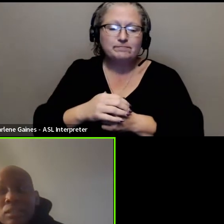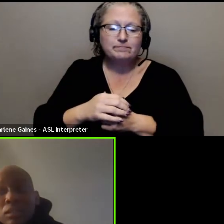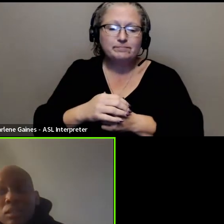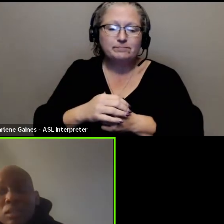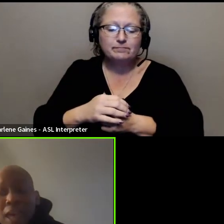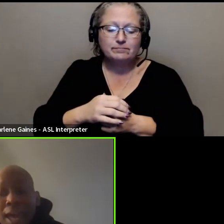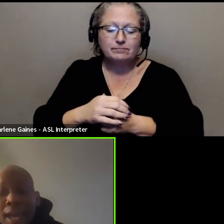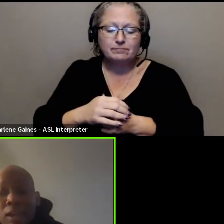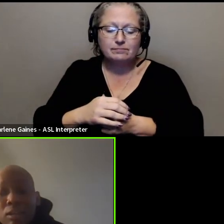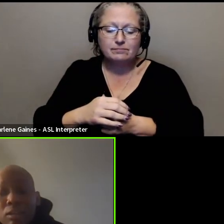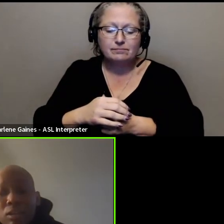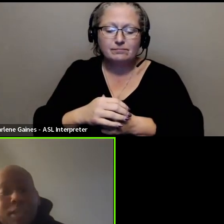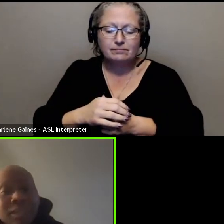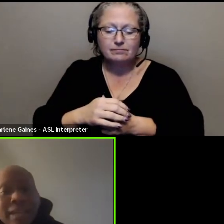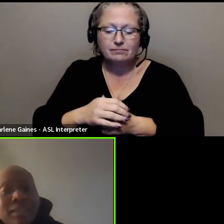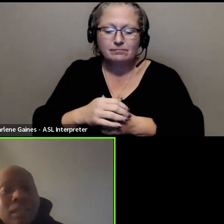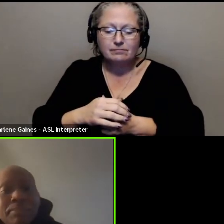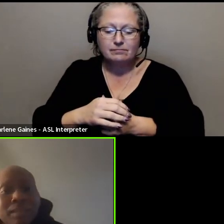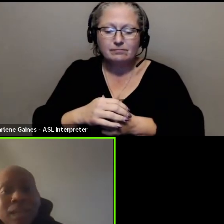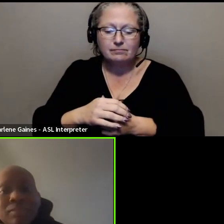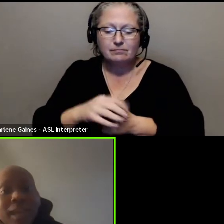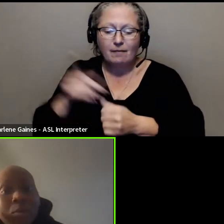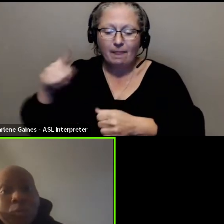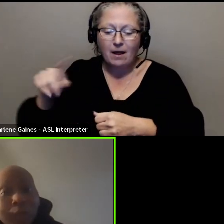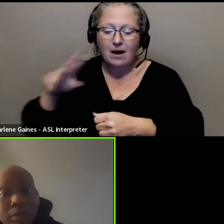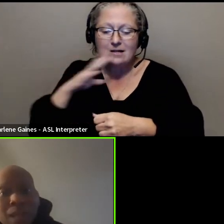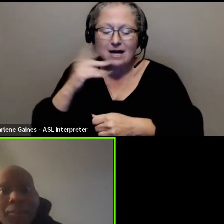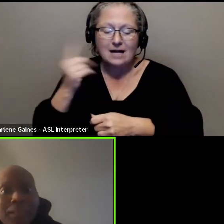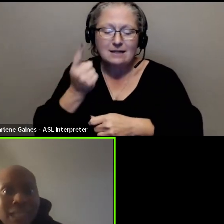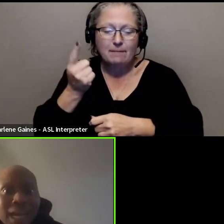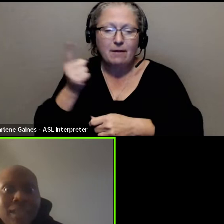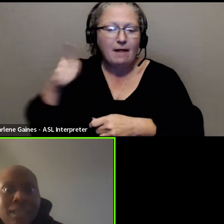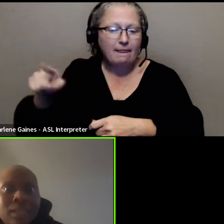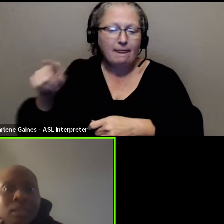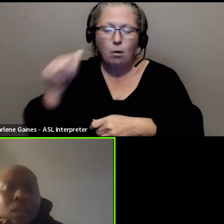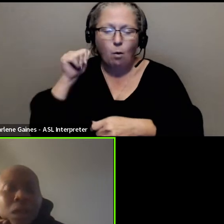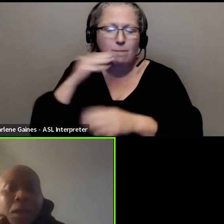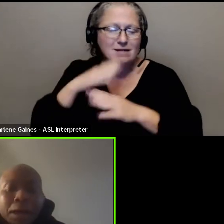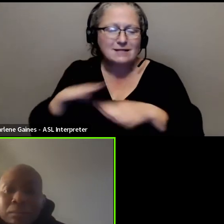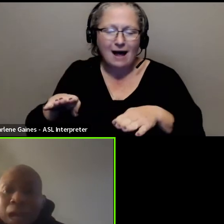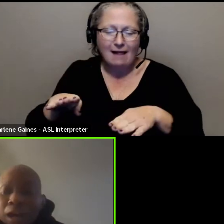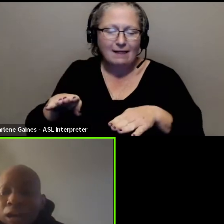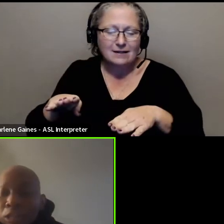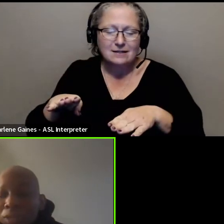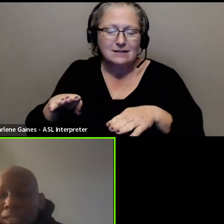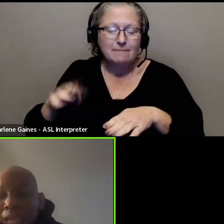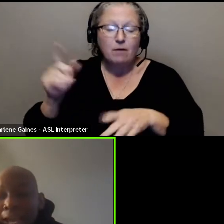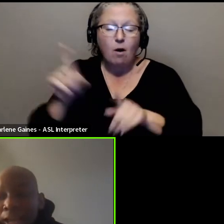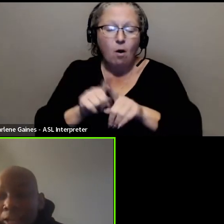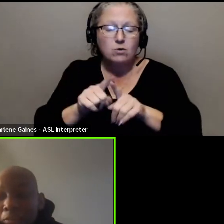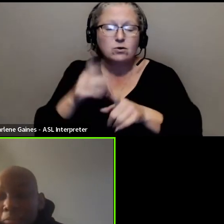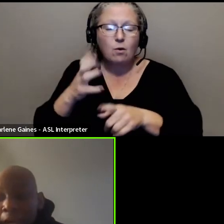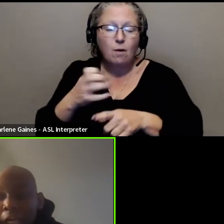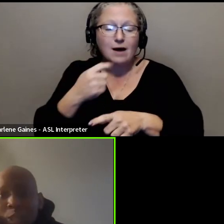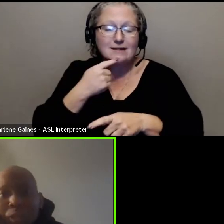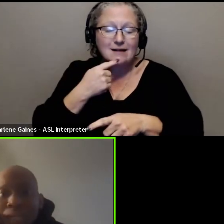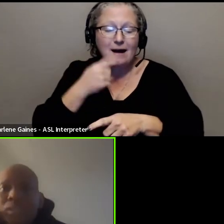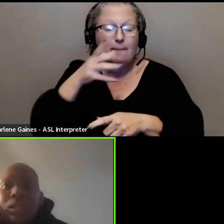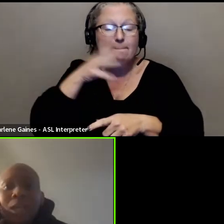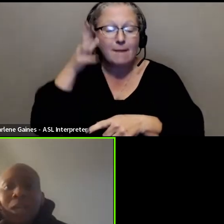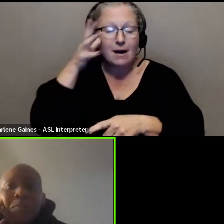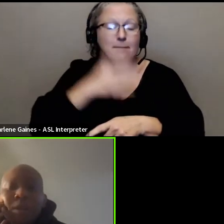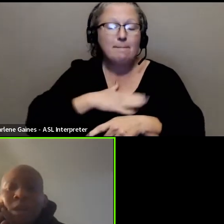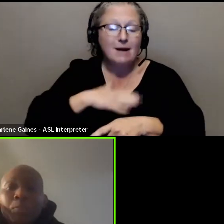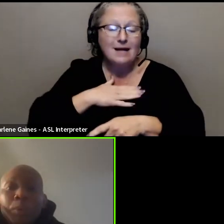and they are saying something, and they will not be silenced. I also want to say, parents,